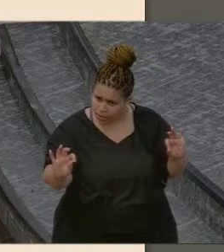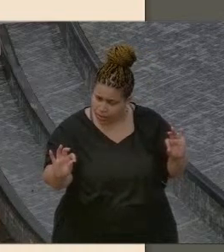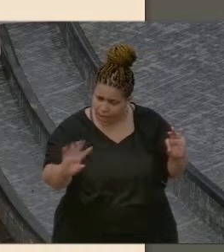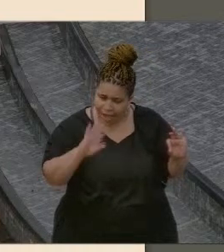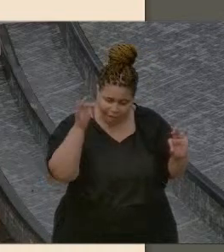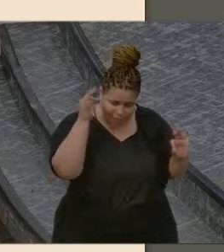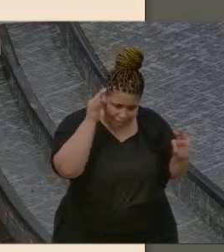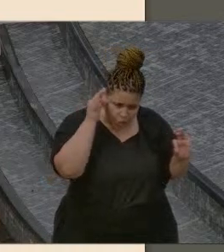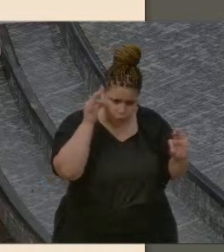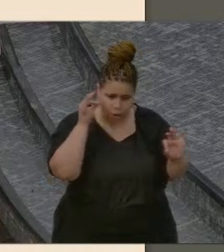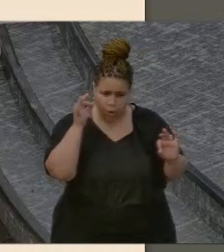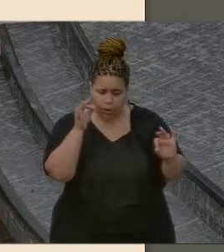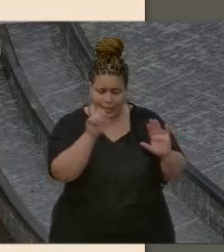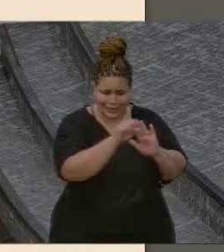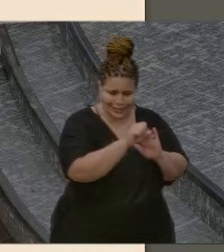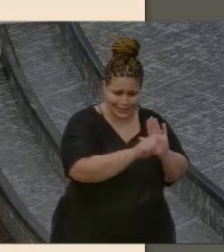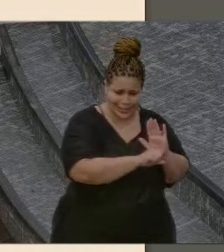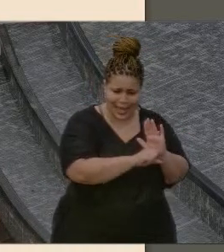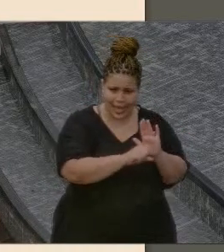laws,